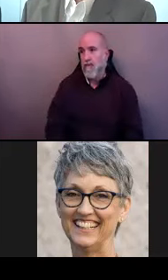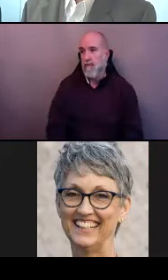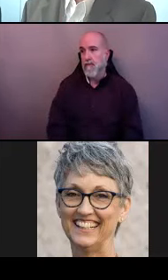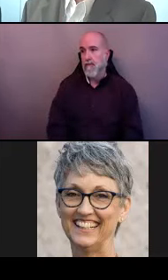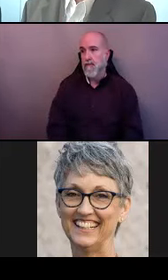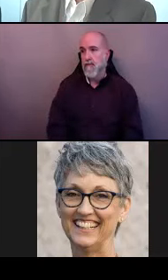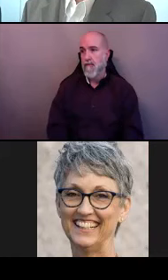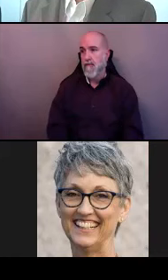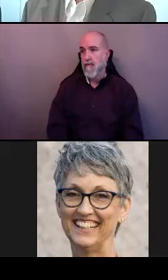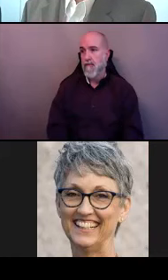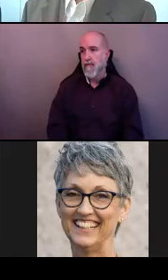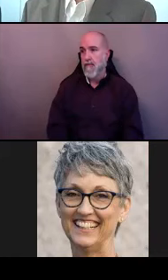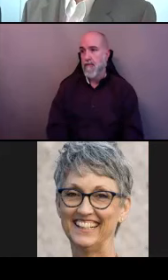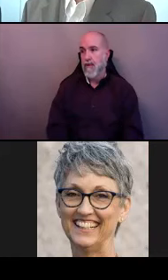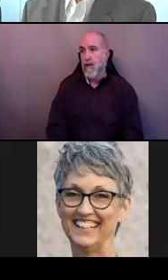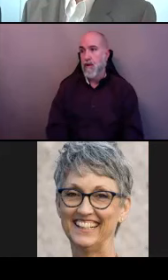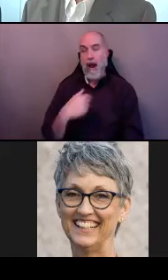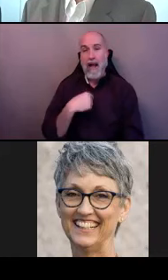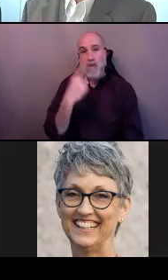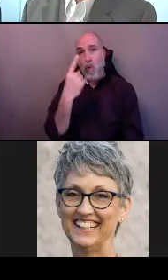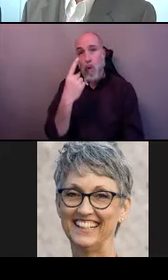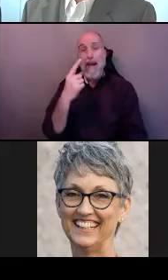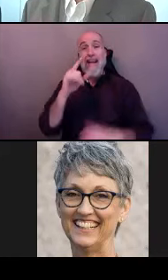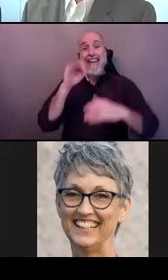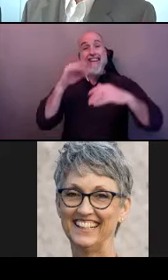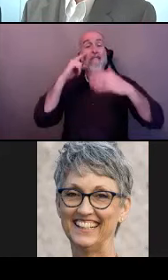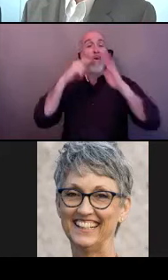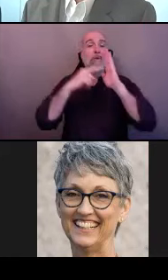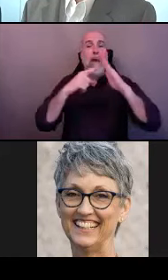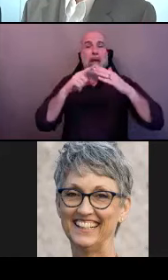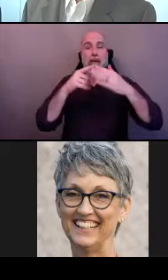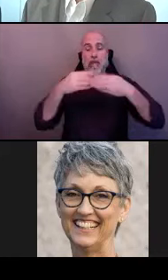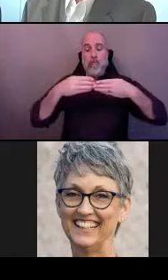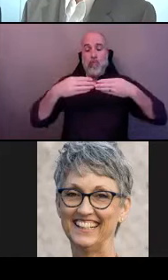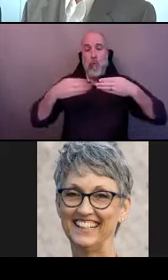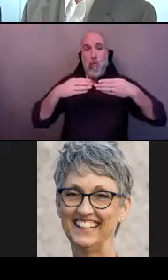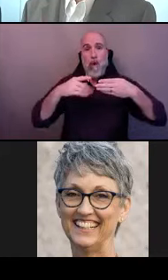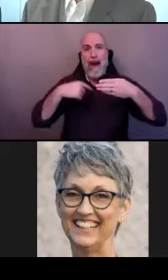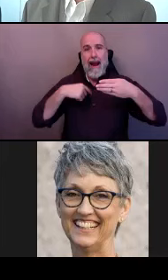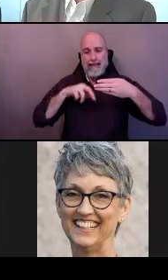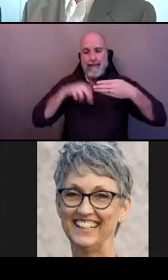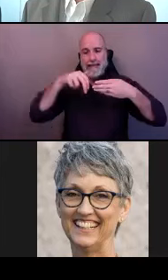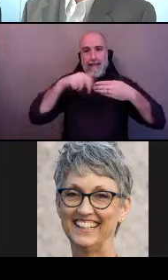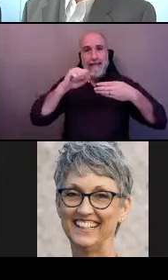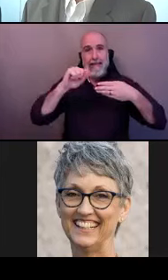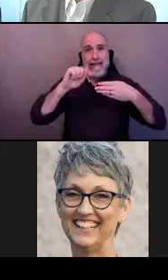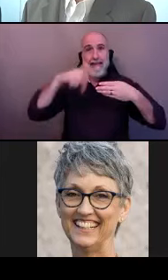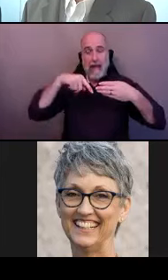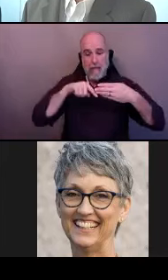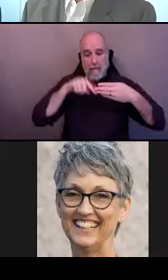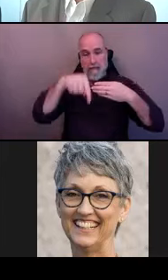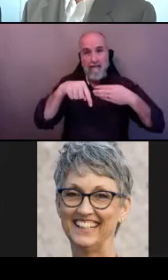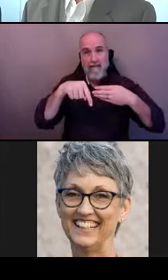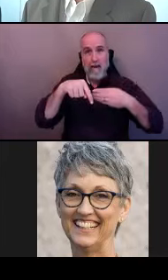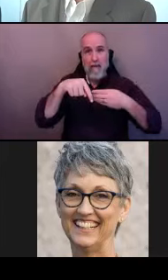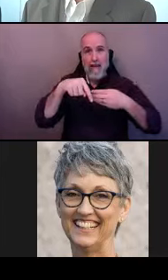And so this has a 1 3/8. If there's a step in the concrete slab, from the inside to the